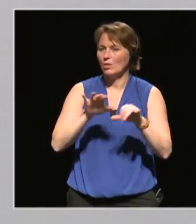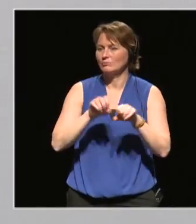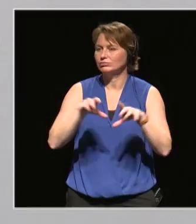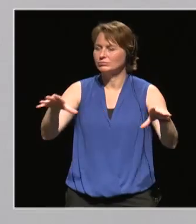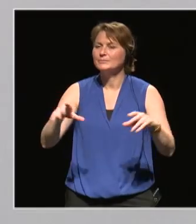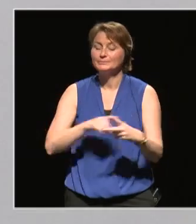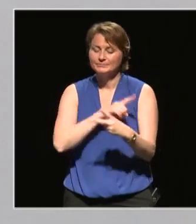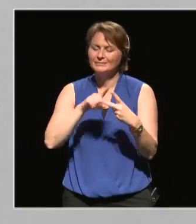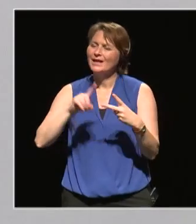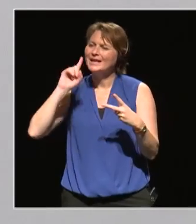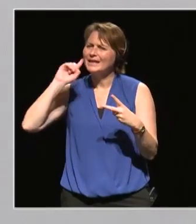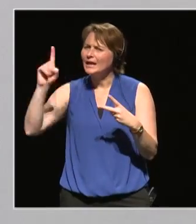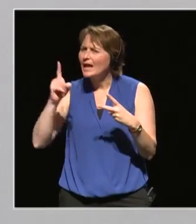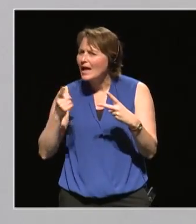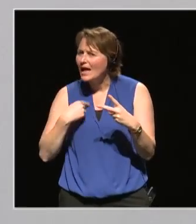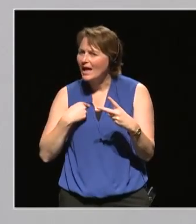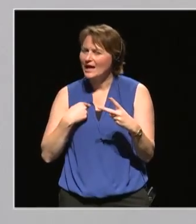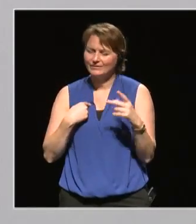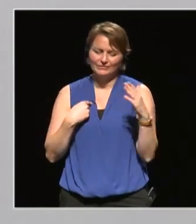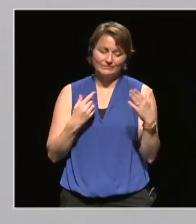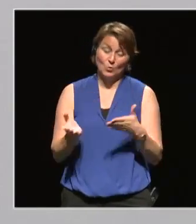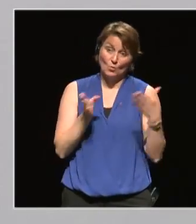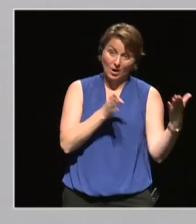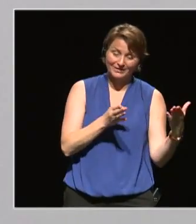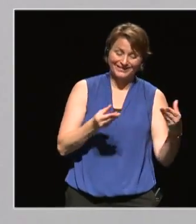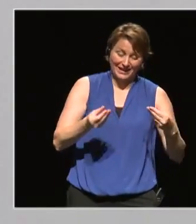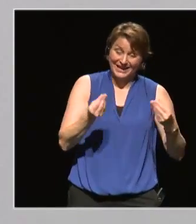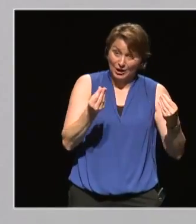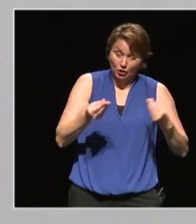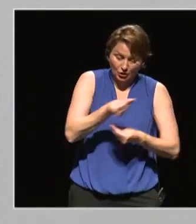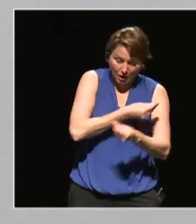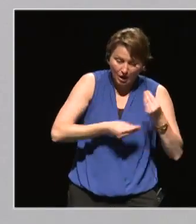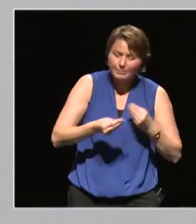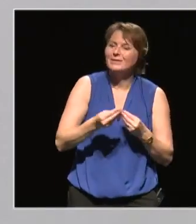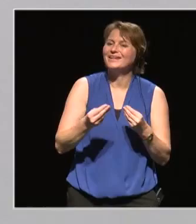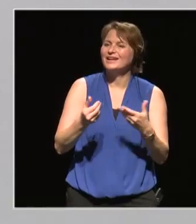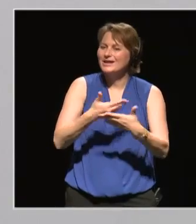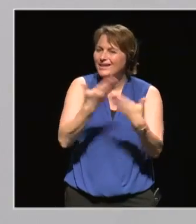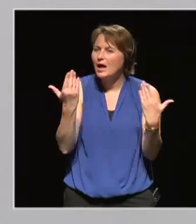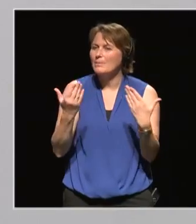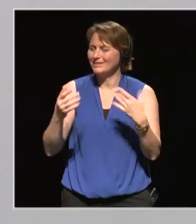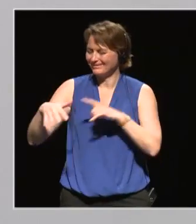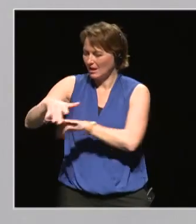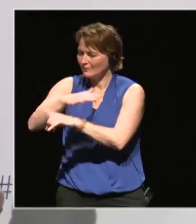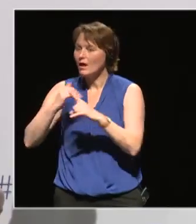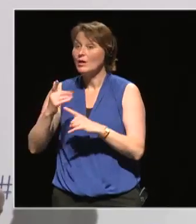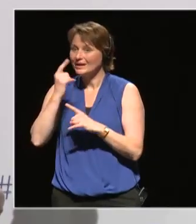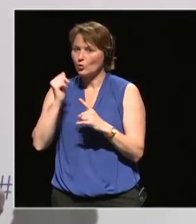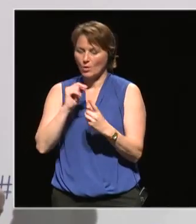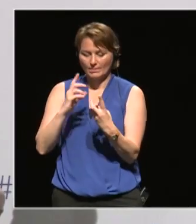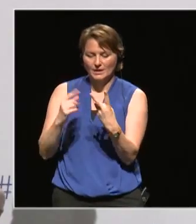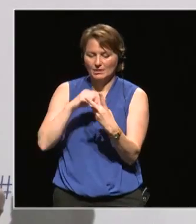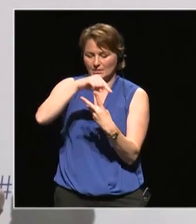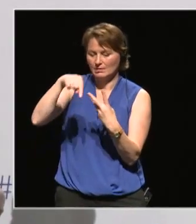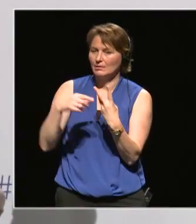that there is a combination of economic and climate and environmental interests that are going to be clustered. It